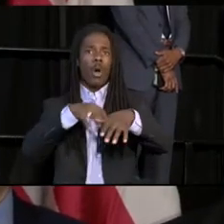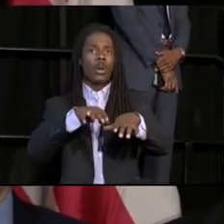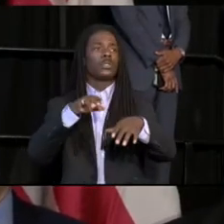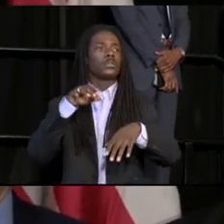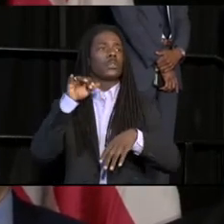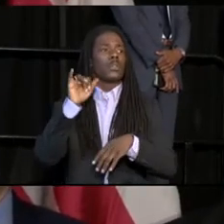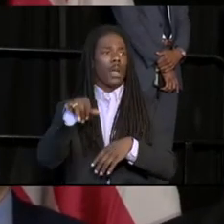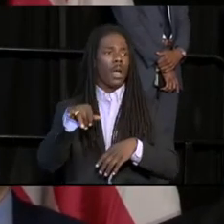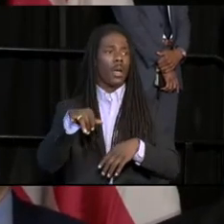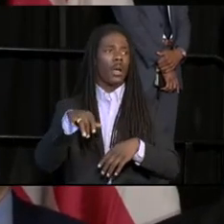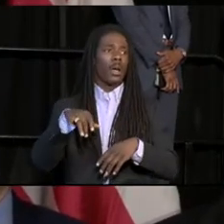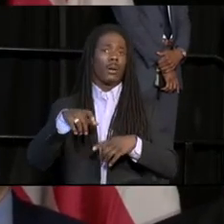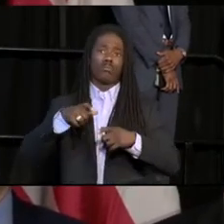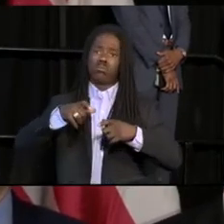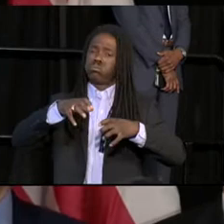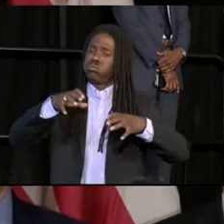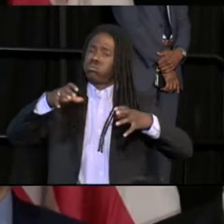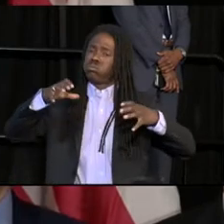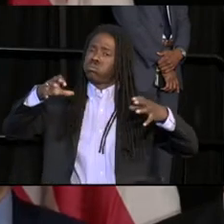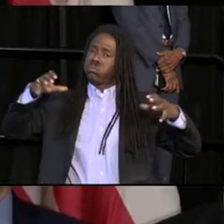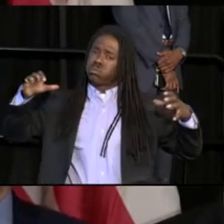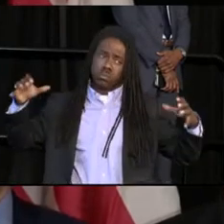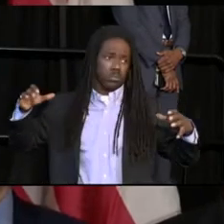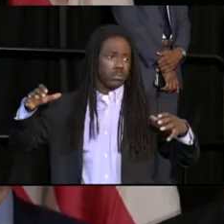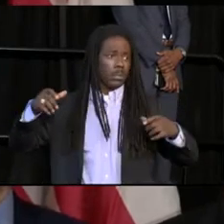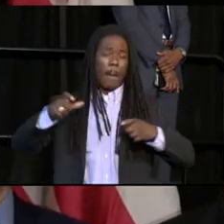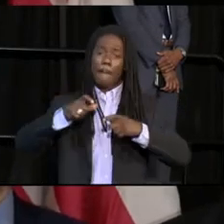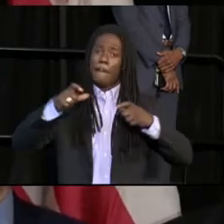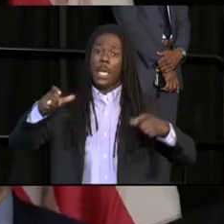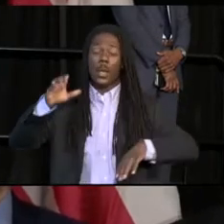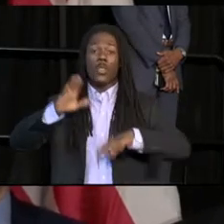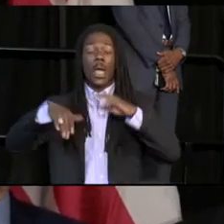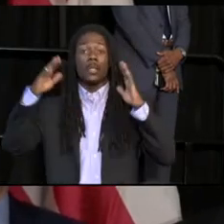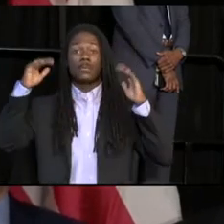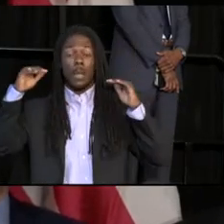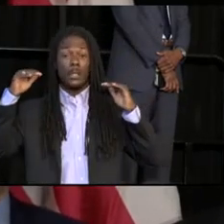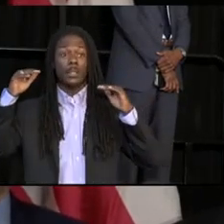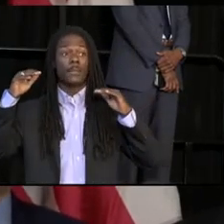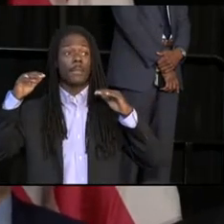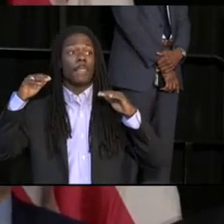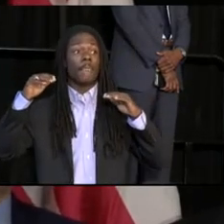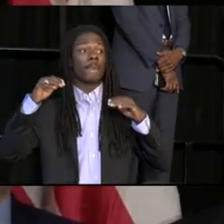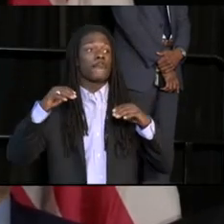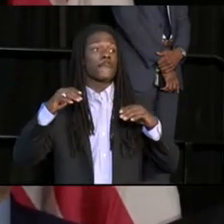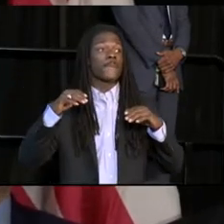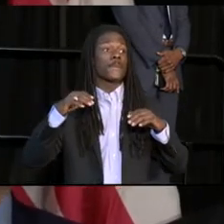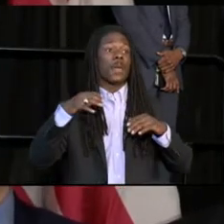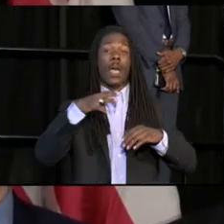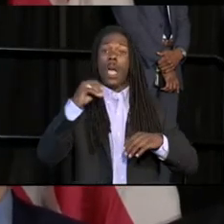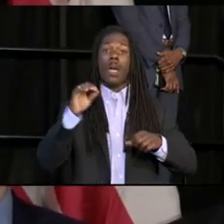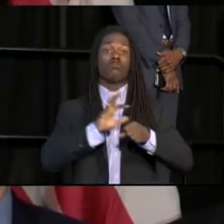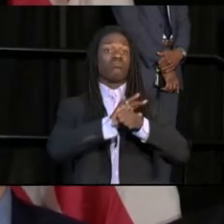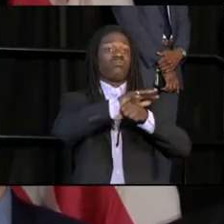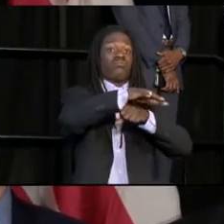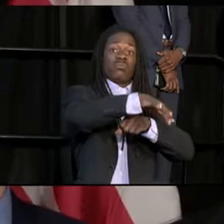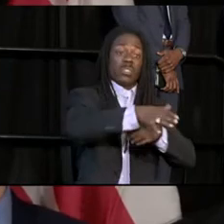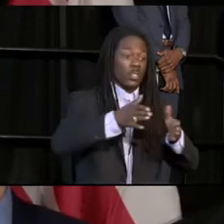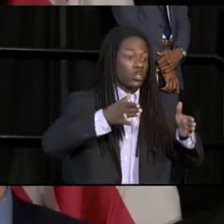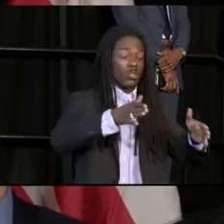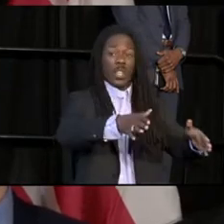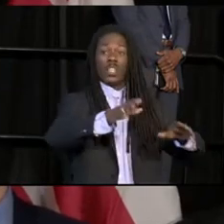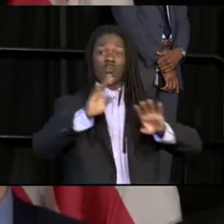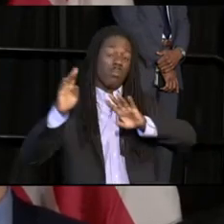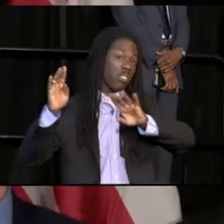all accounts grew much larger than anybody had anticipated or planned for, and spilled over onto streets